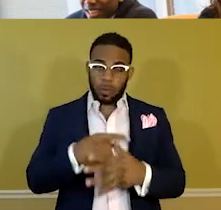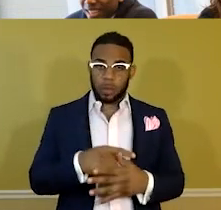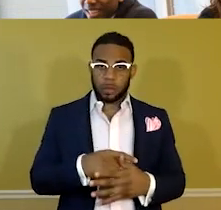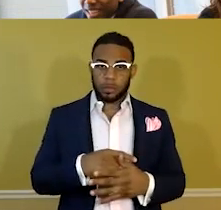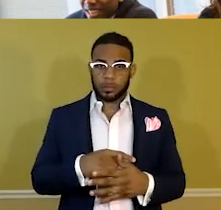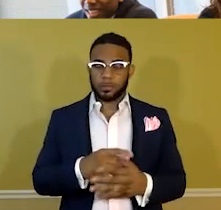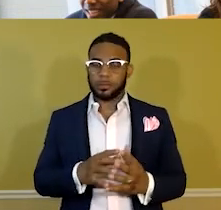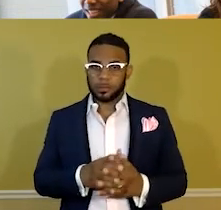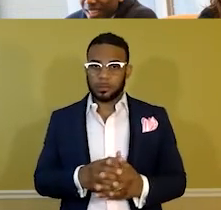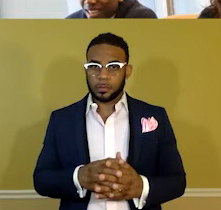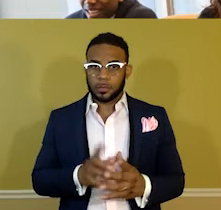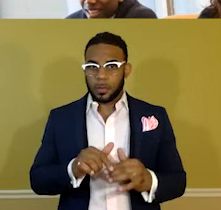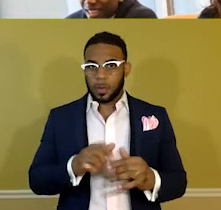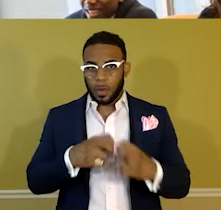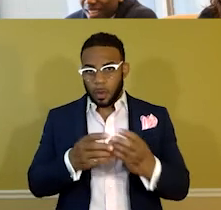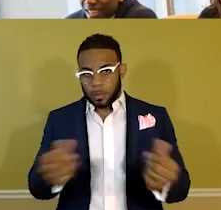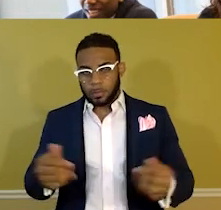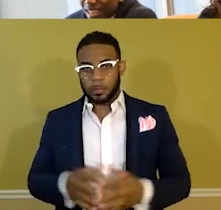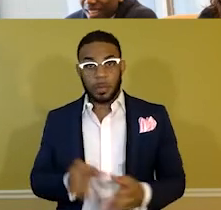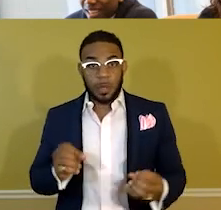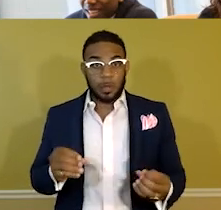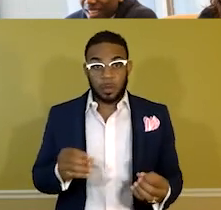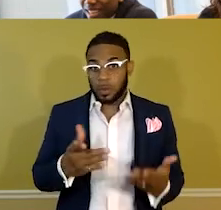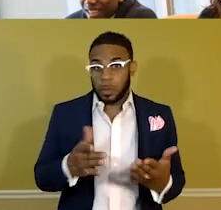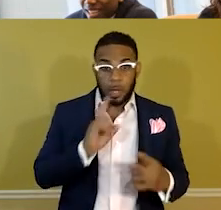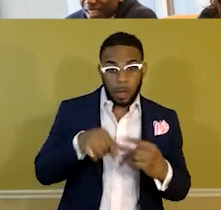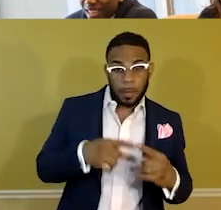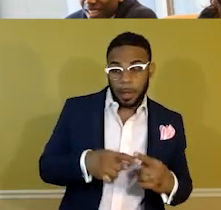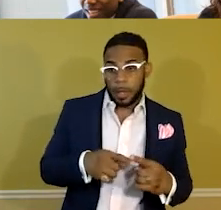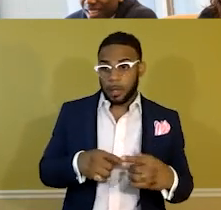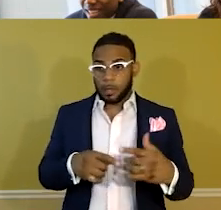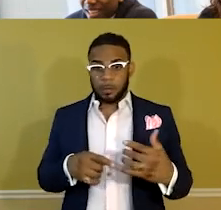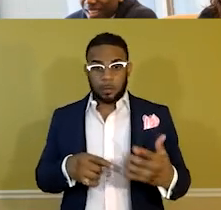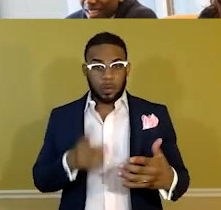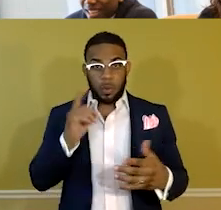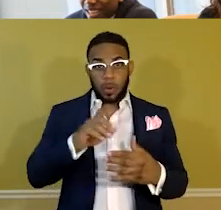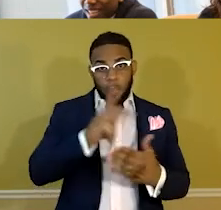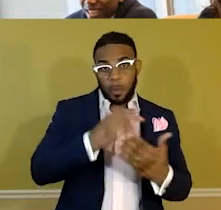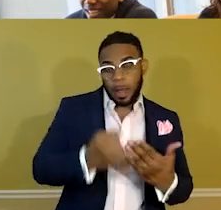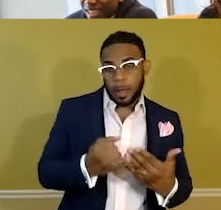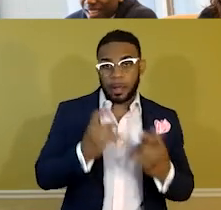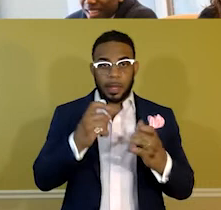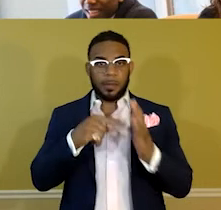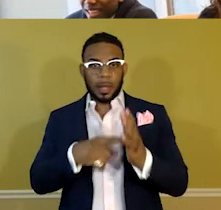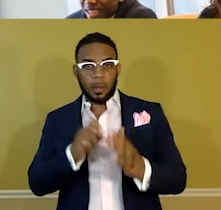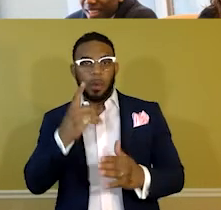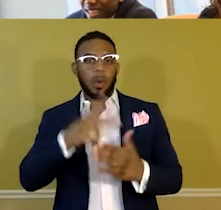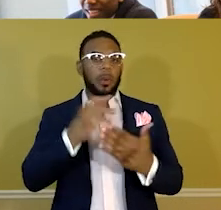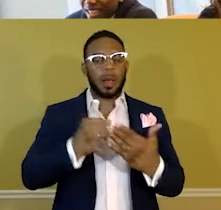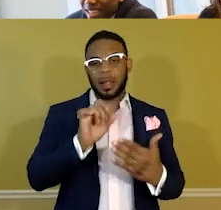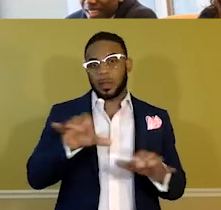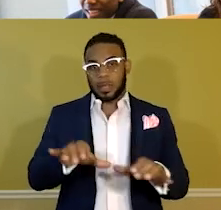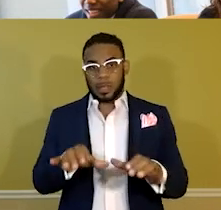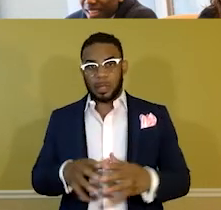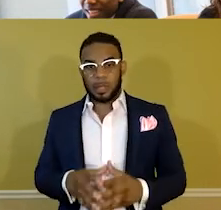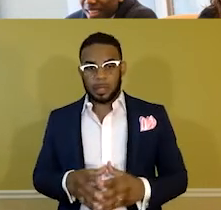interviewer through your journey, um, to problem solving. So, you know, you might talk about, you know, one of your projects, give an example of one of your projects that you